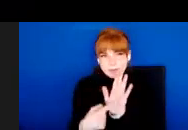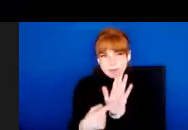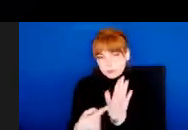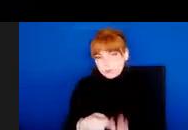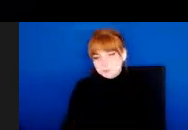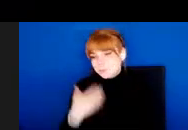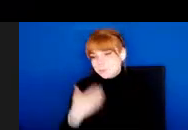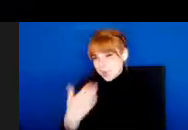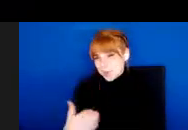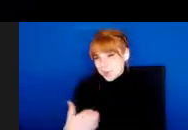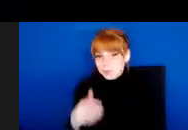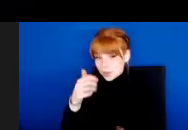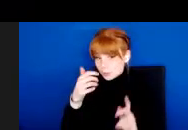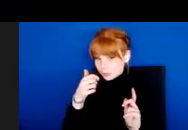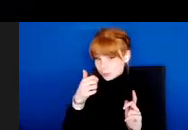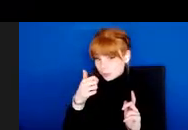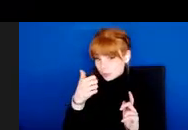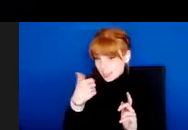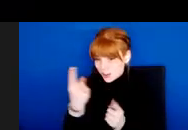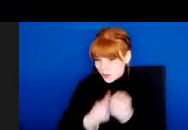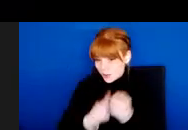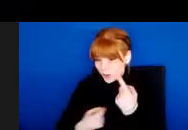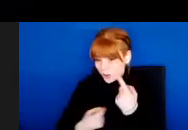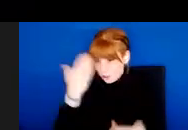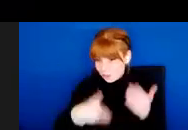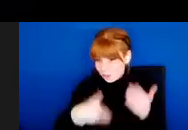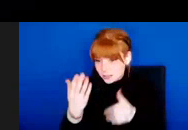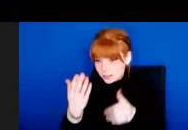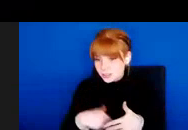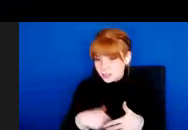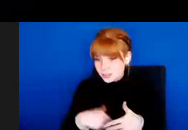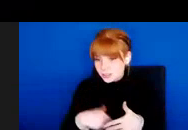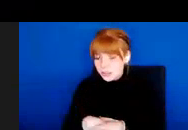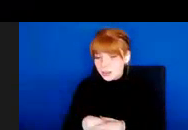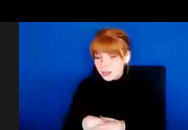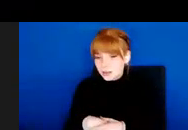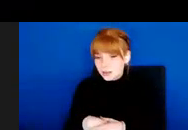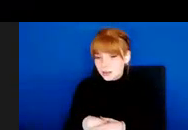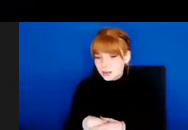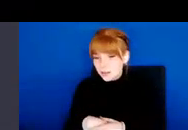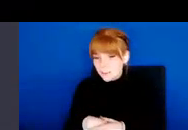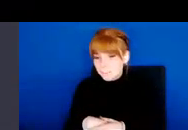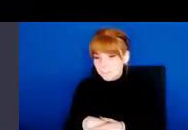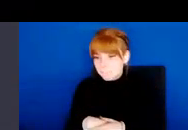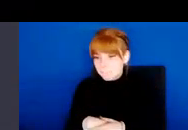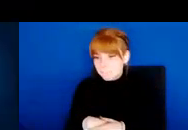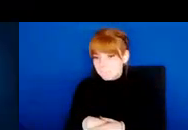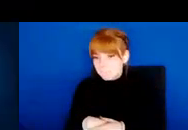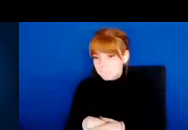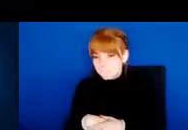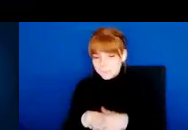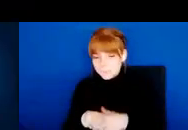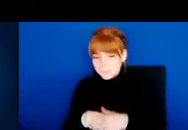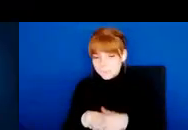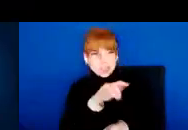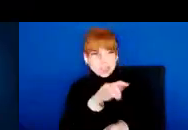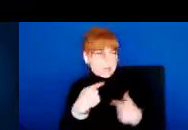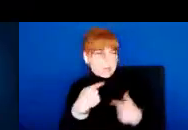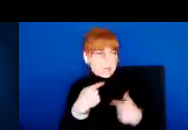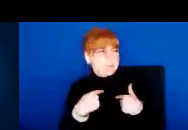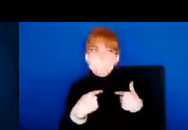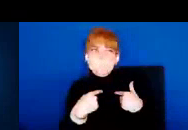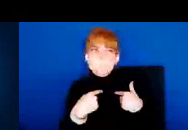Were there any questions I missed, Jay, or if you noticed any? I'm going to double check. This is Jay. I don't see any more